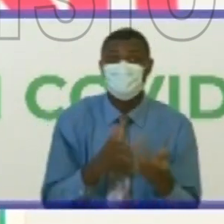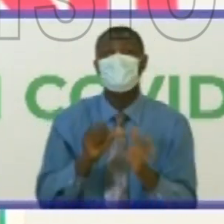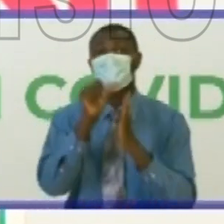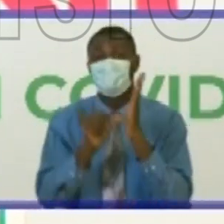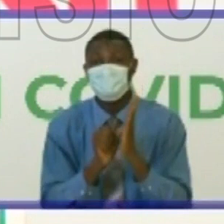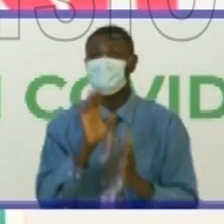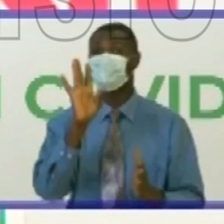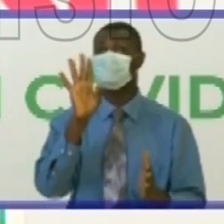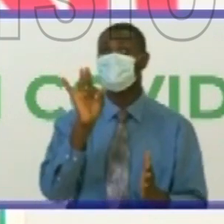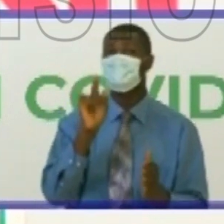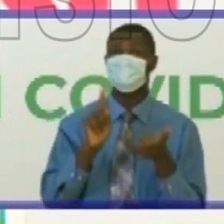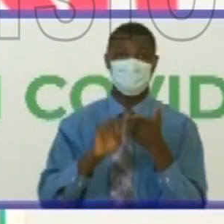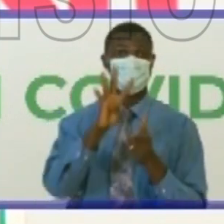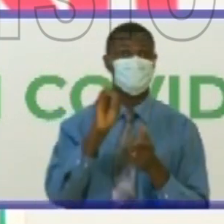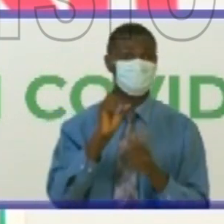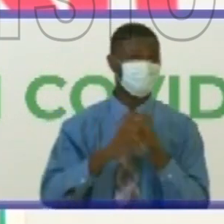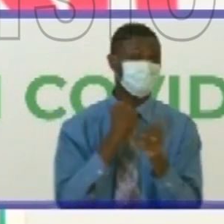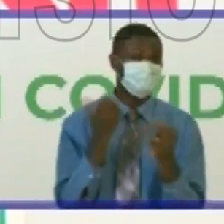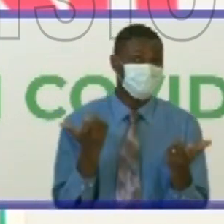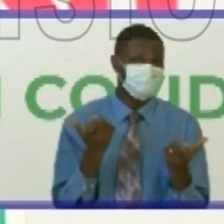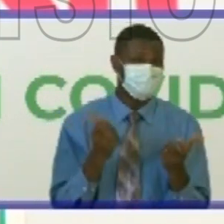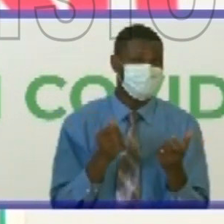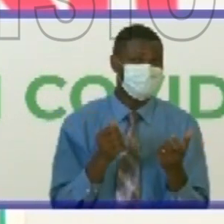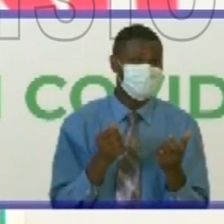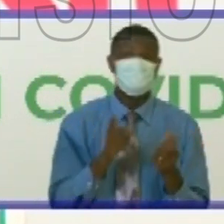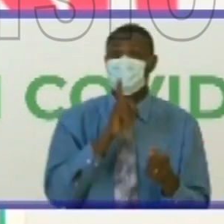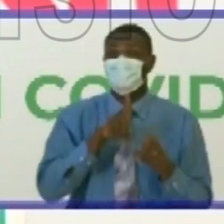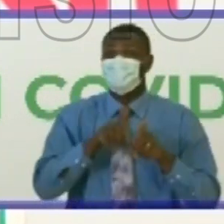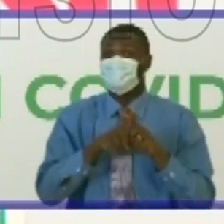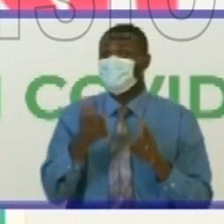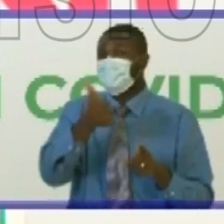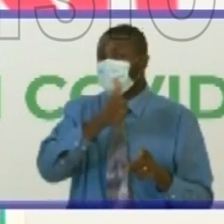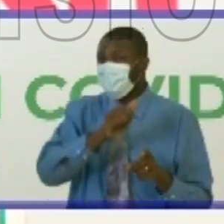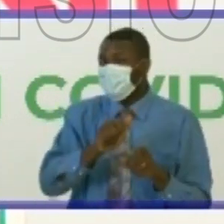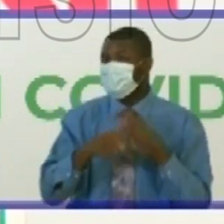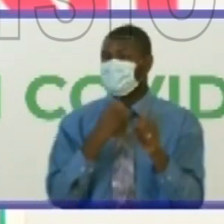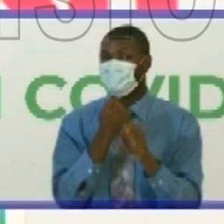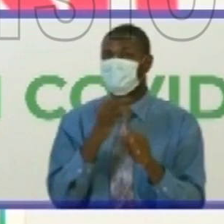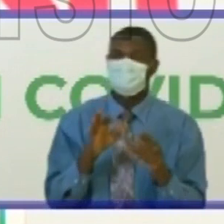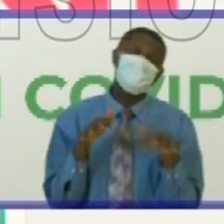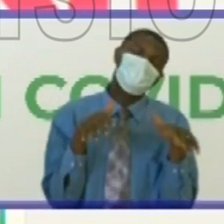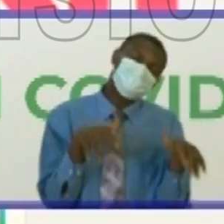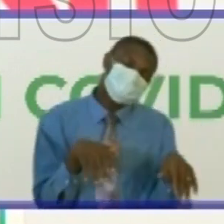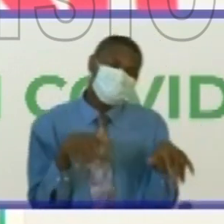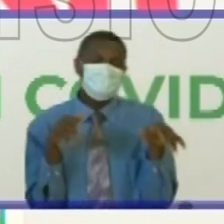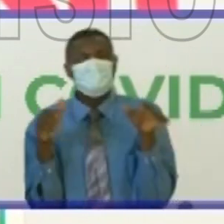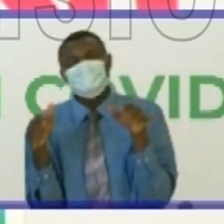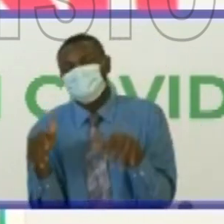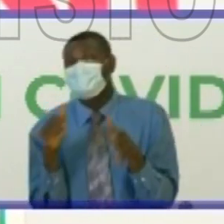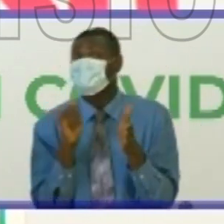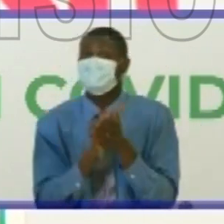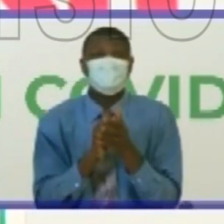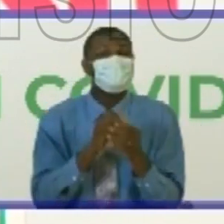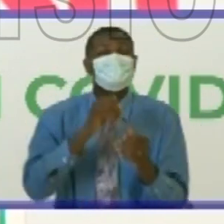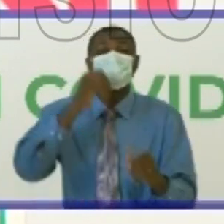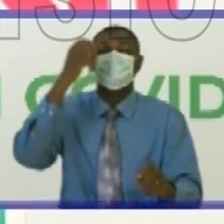to 40 years. And any form of letdown or relaxation can be fatal to